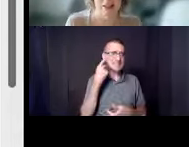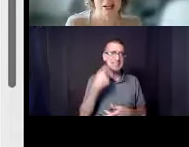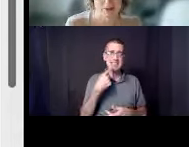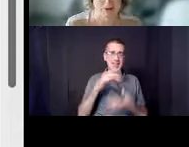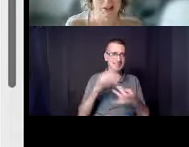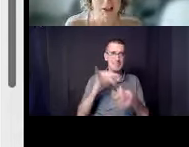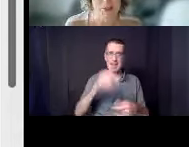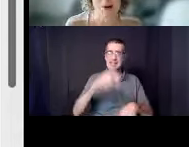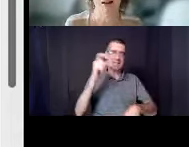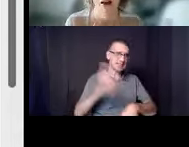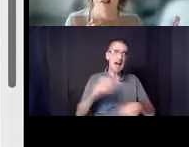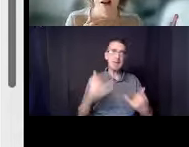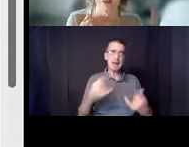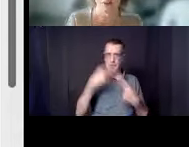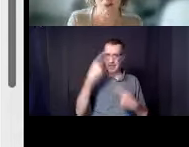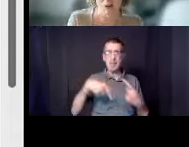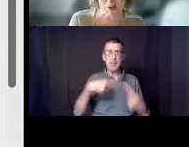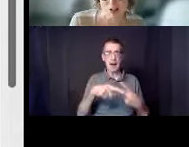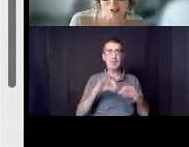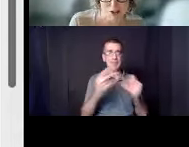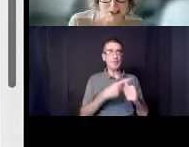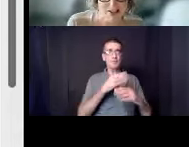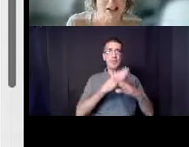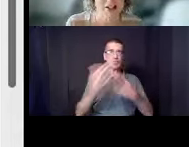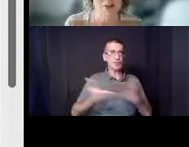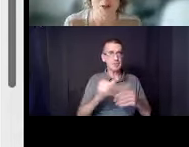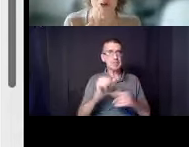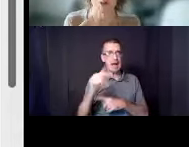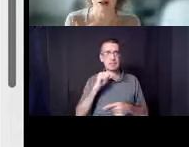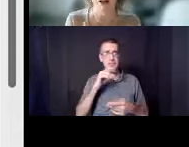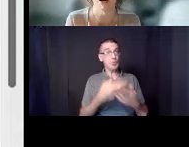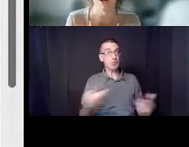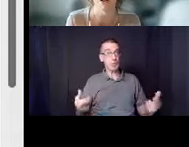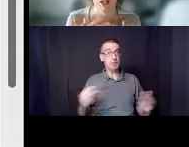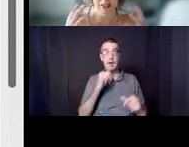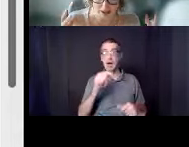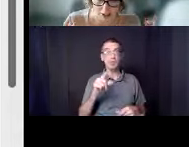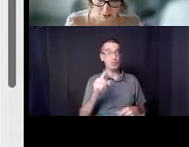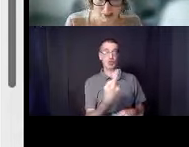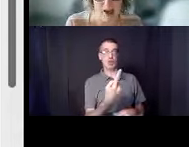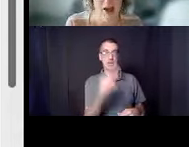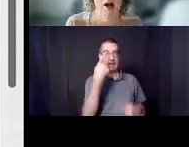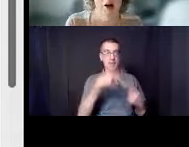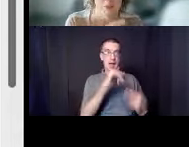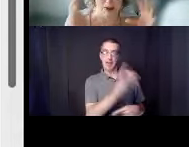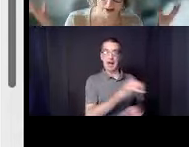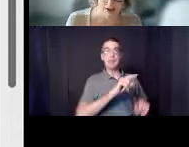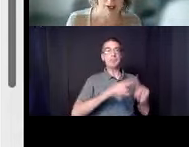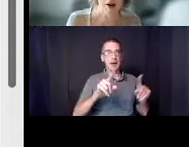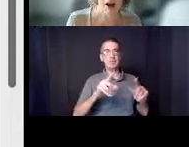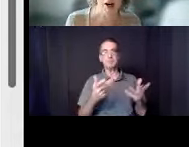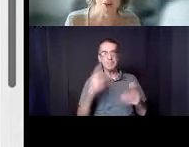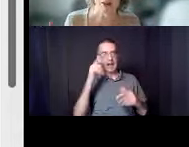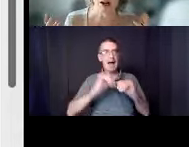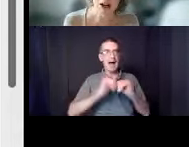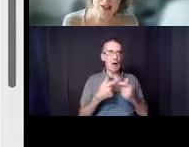This is a time to really think about Family First Prevention Services Act as a resource, but not just thinking about that, but thinking